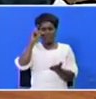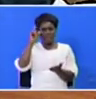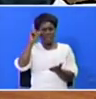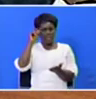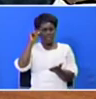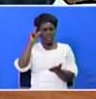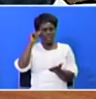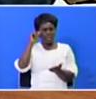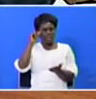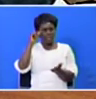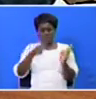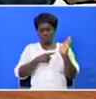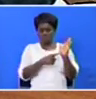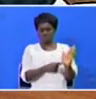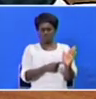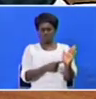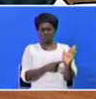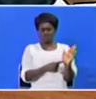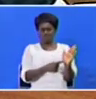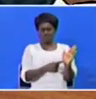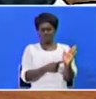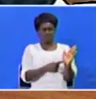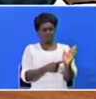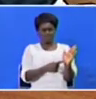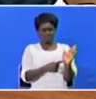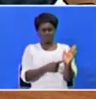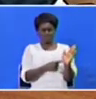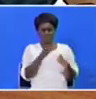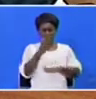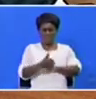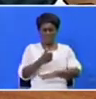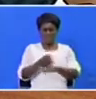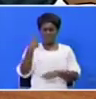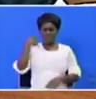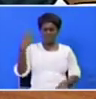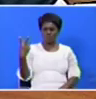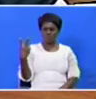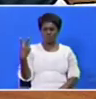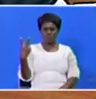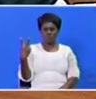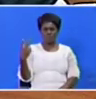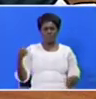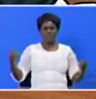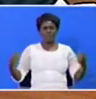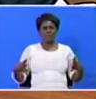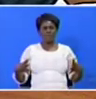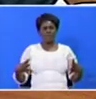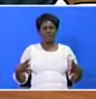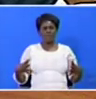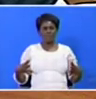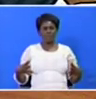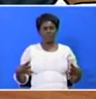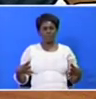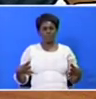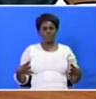taking out, it's a fraud. Number two, It was clear from that statement that